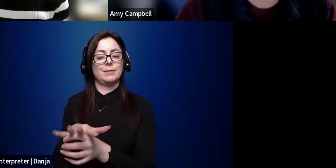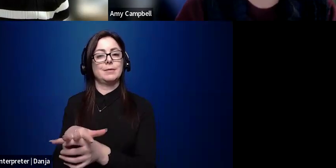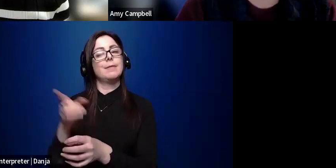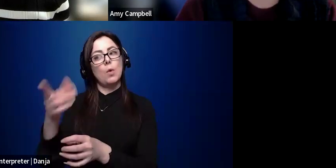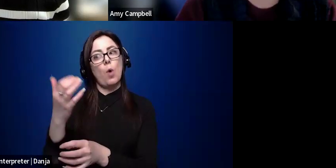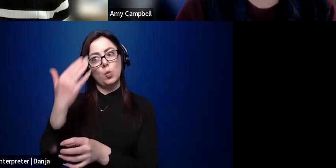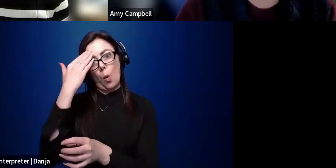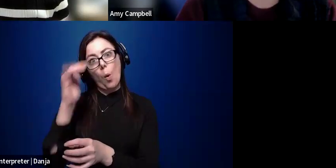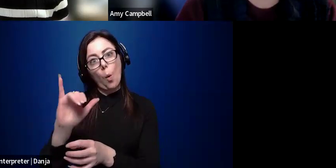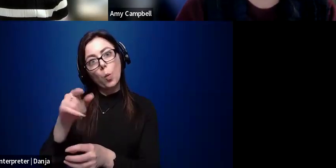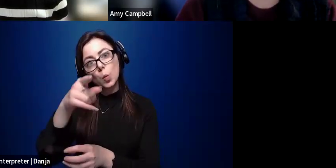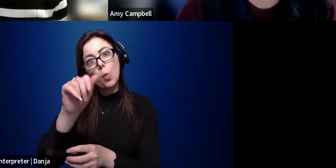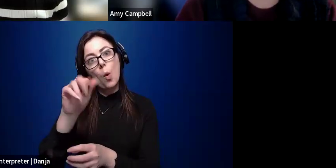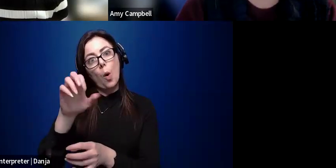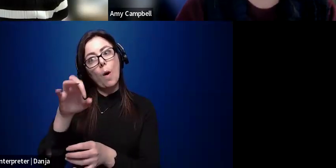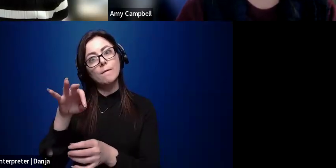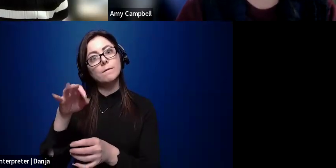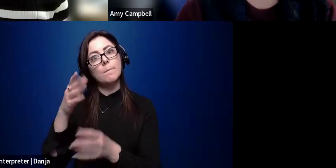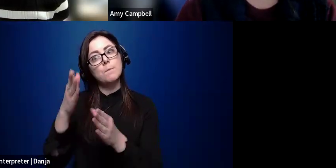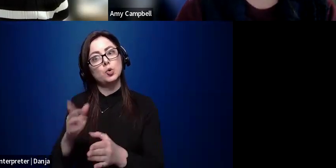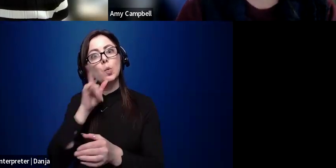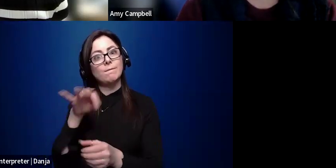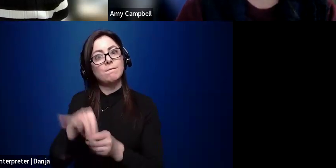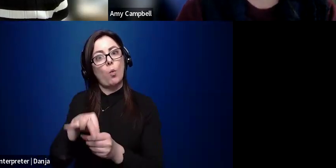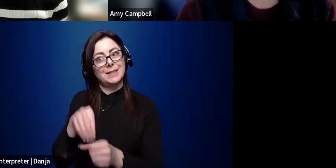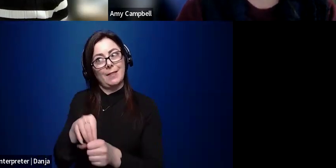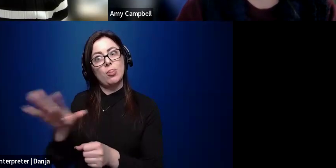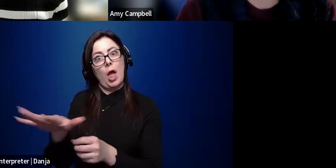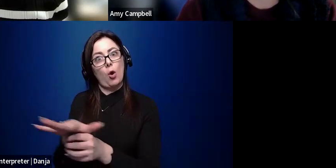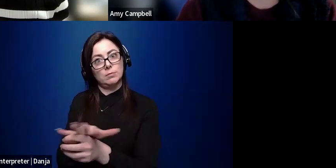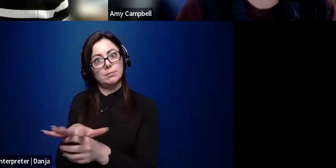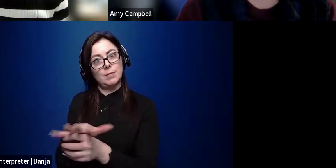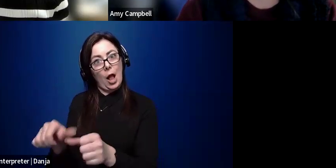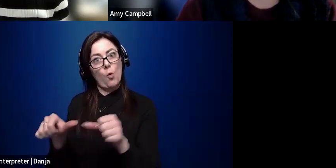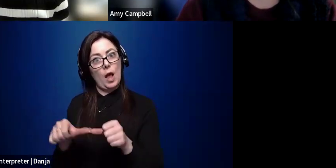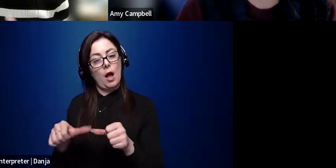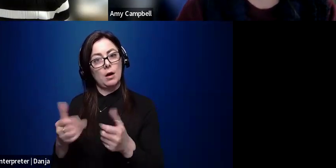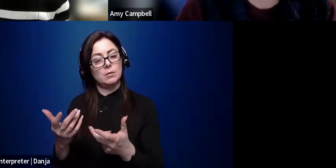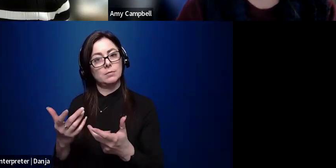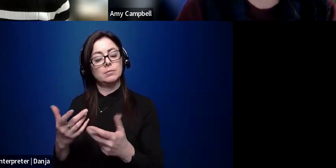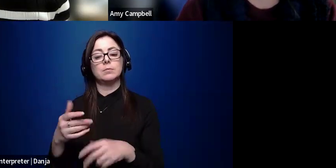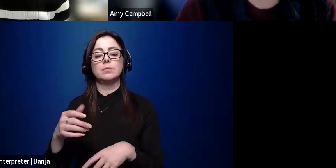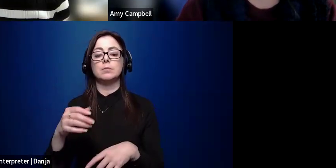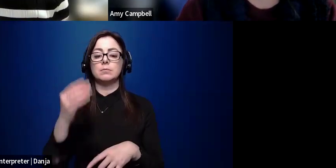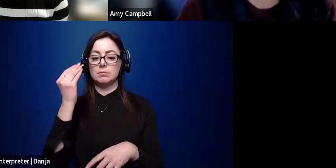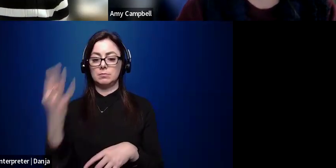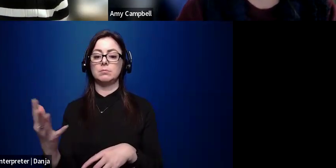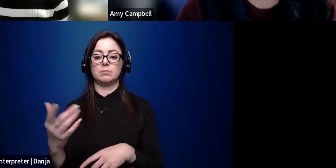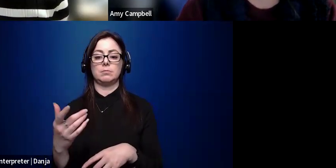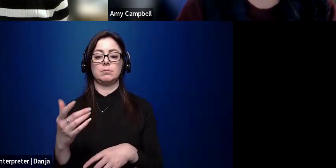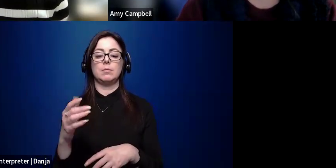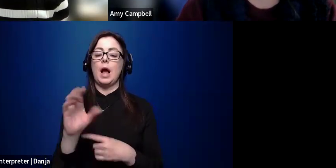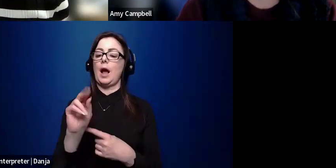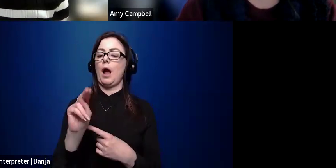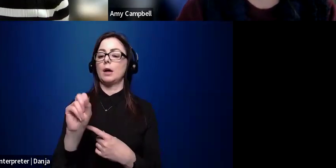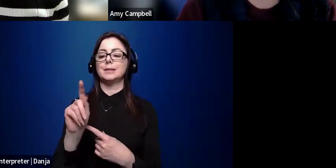have to disability, and that you would like to talk about Medicaid and Medicaid funding, and then share your personal story. How does